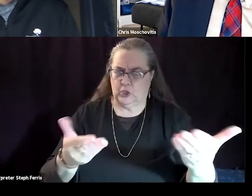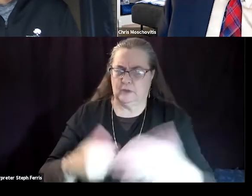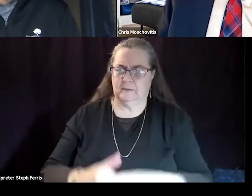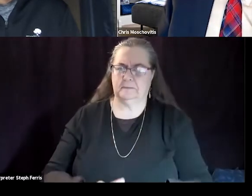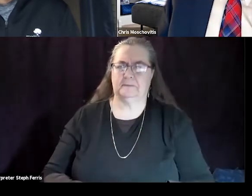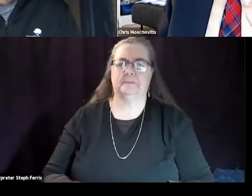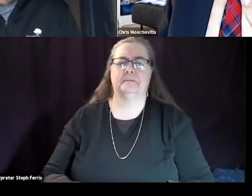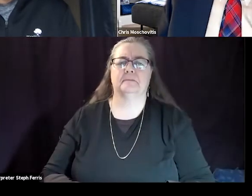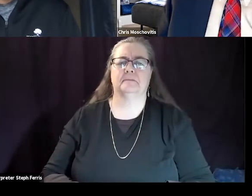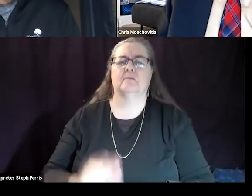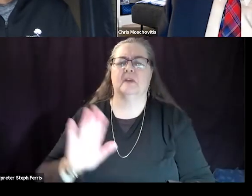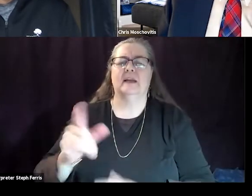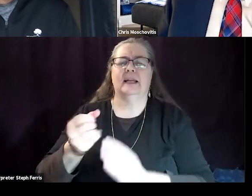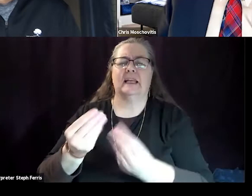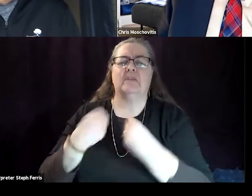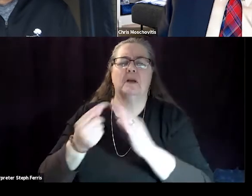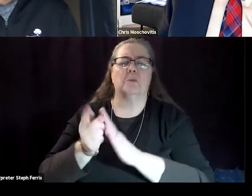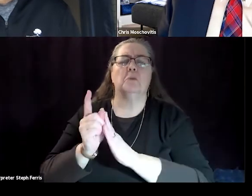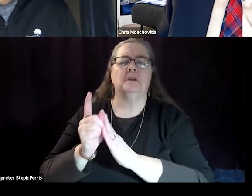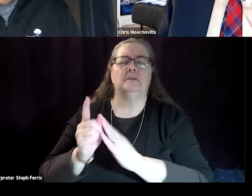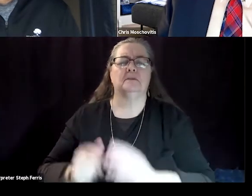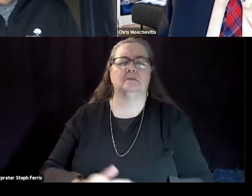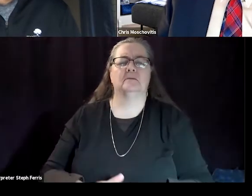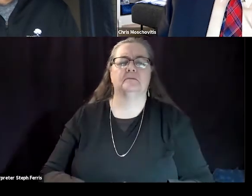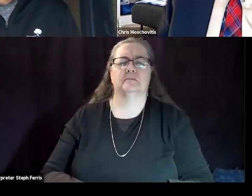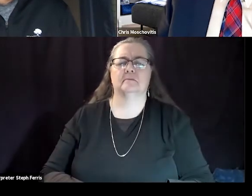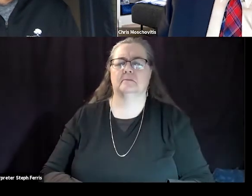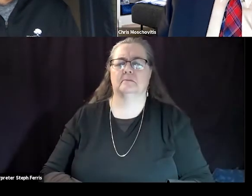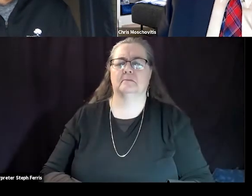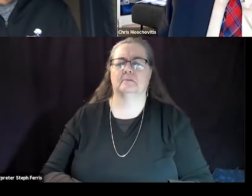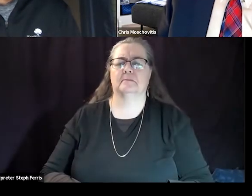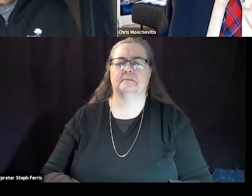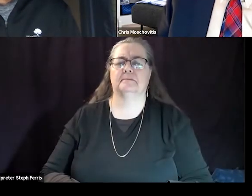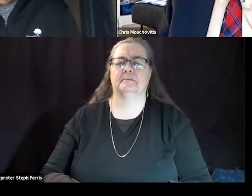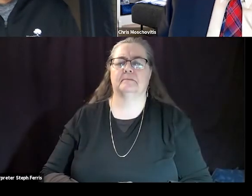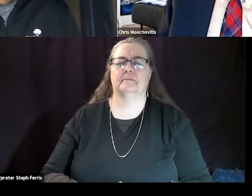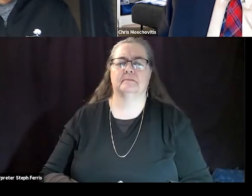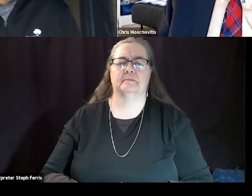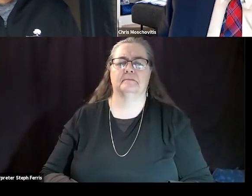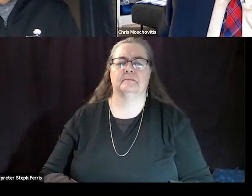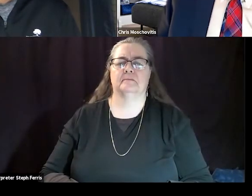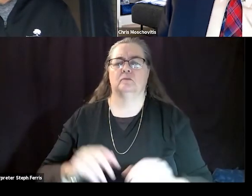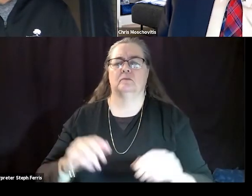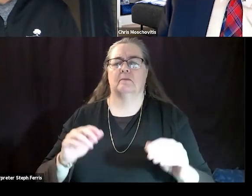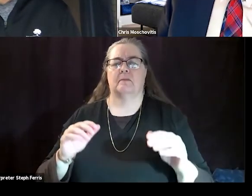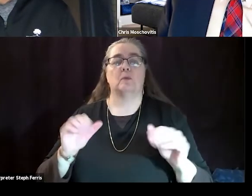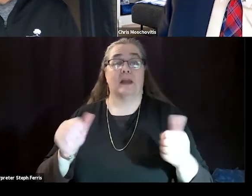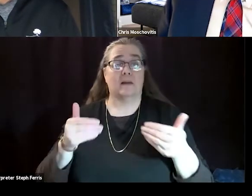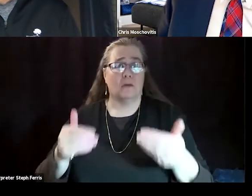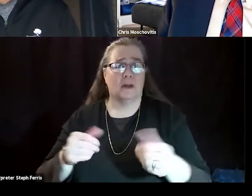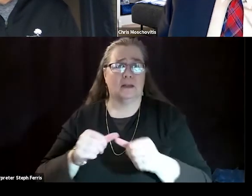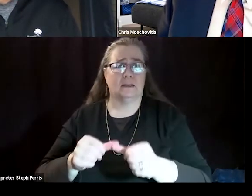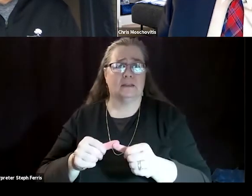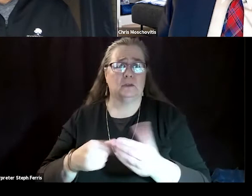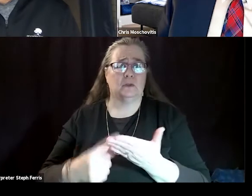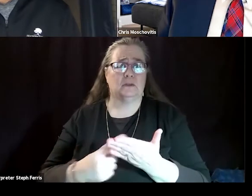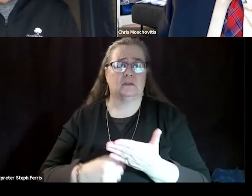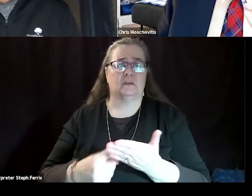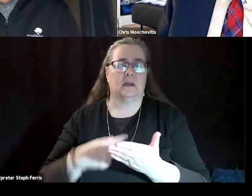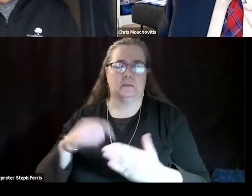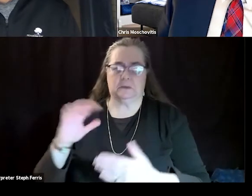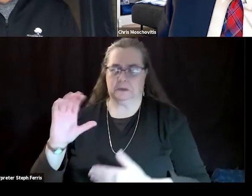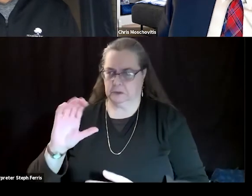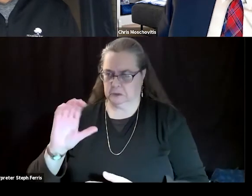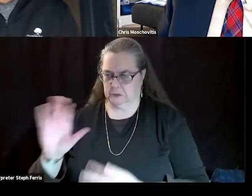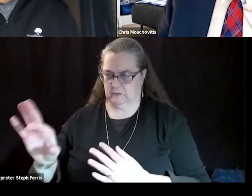You give me a second, but while we can discuss this, and I can dig through this, and I'm sure that I